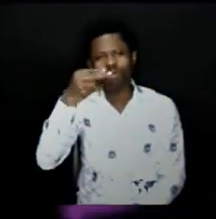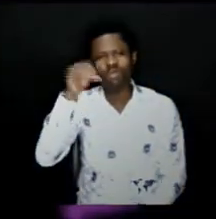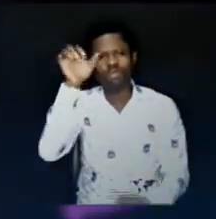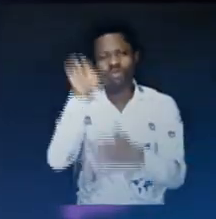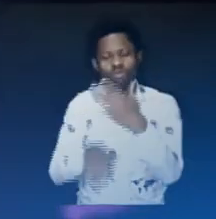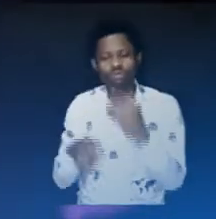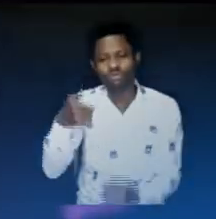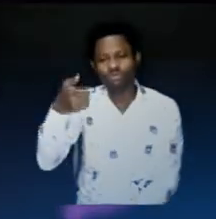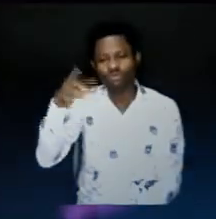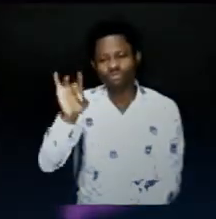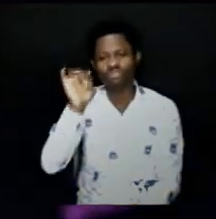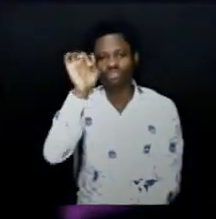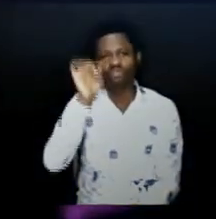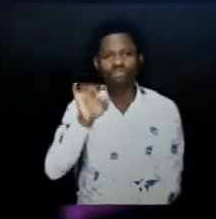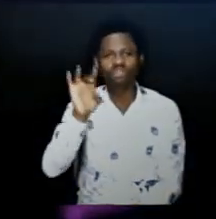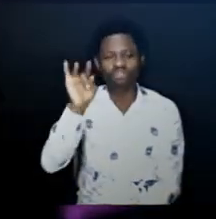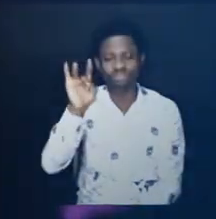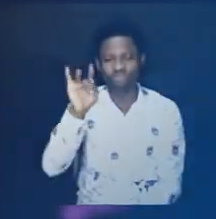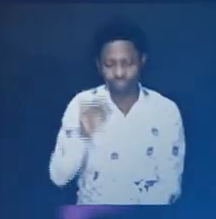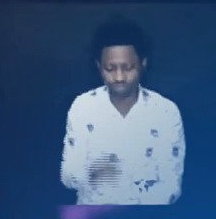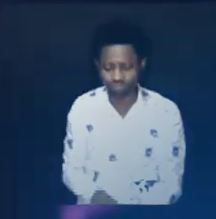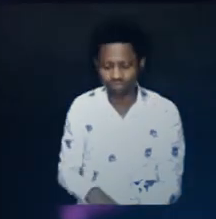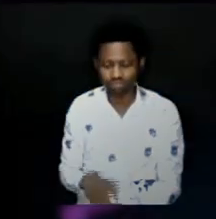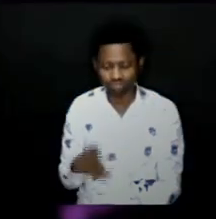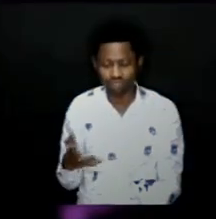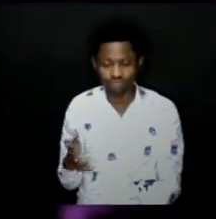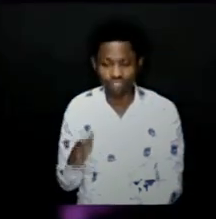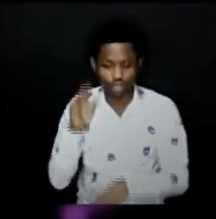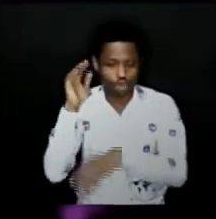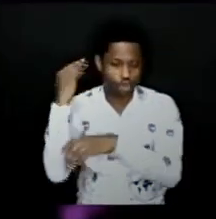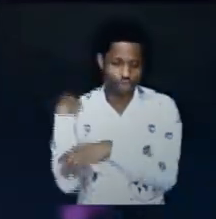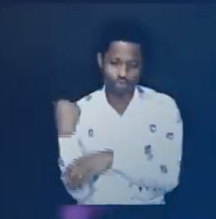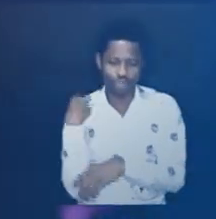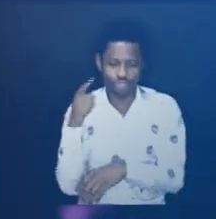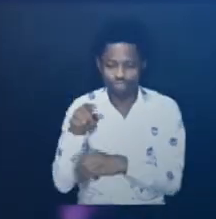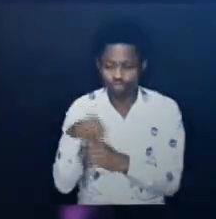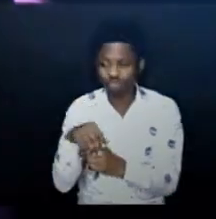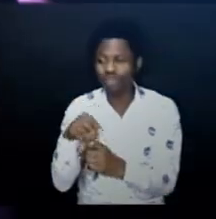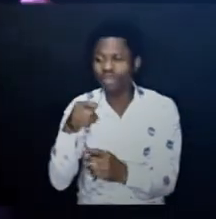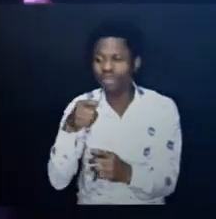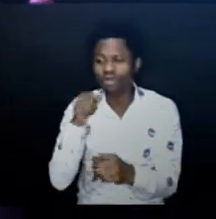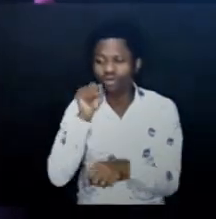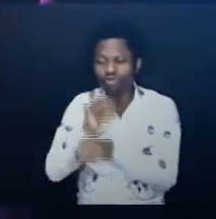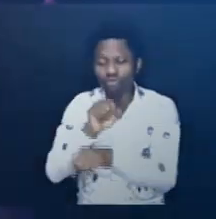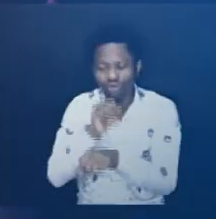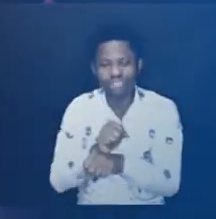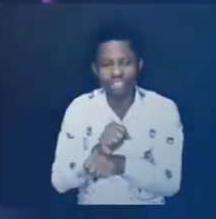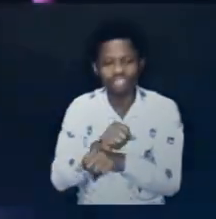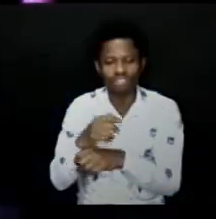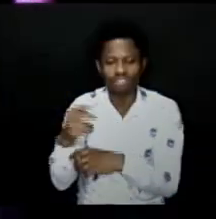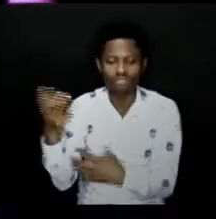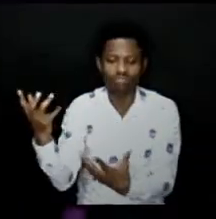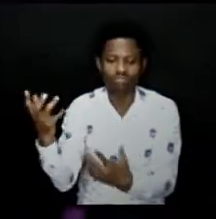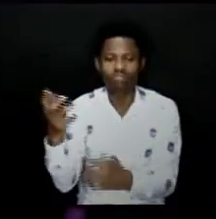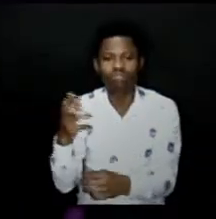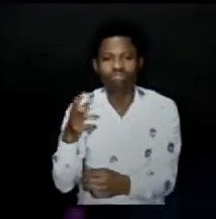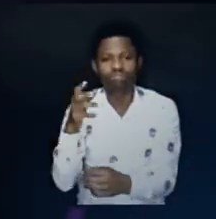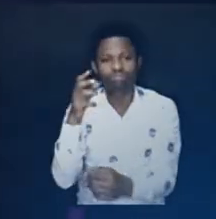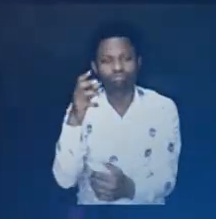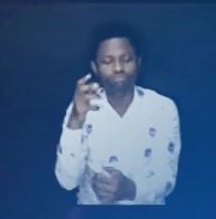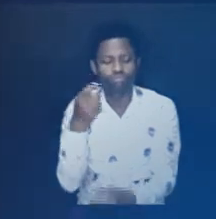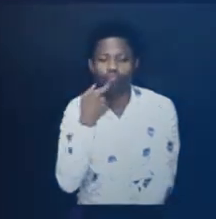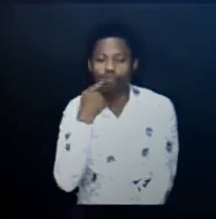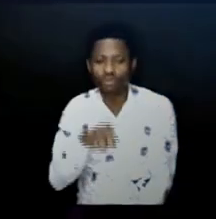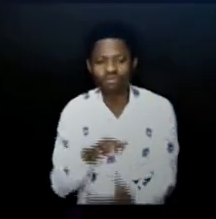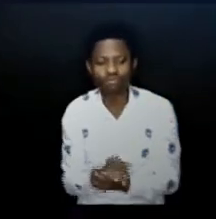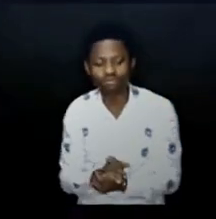18. So let me remind you of our tax and our mandate. Then Jesus